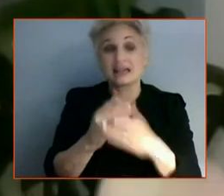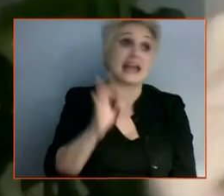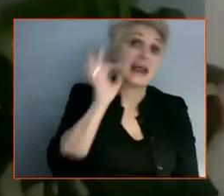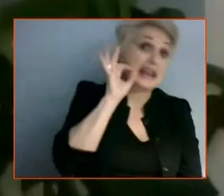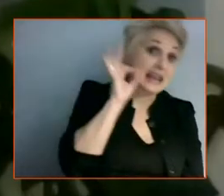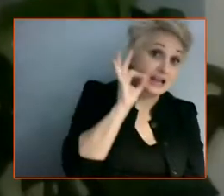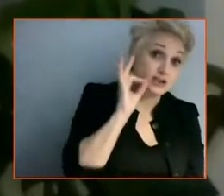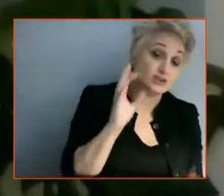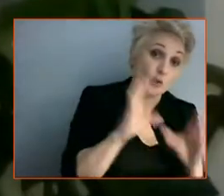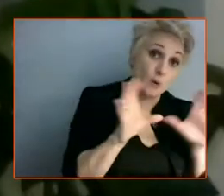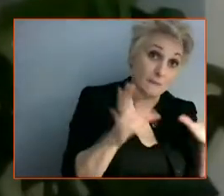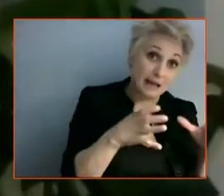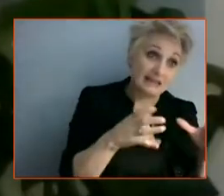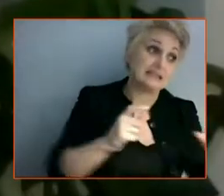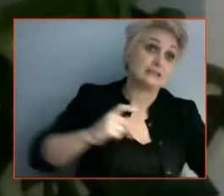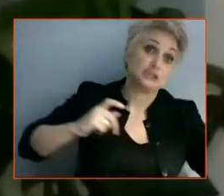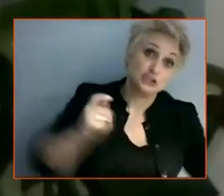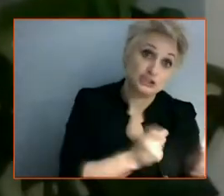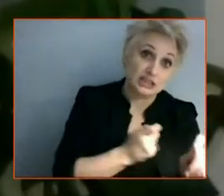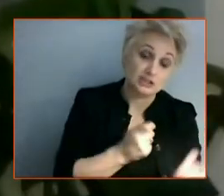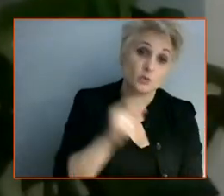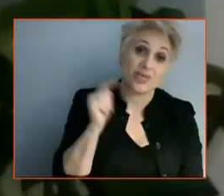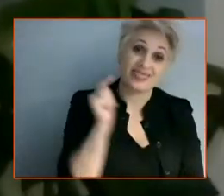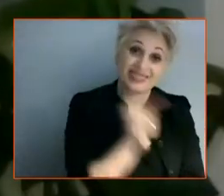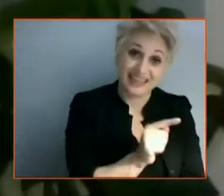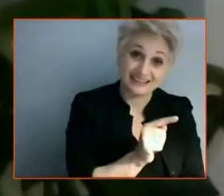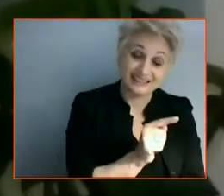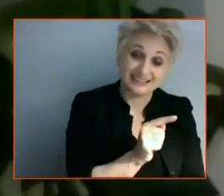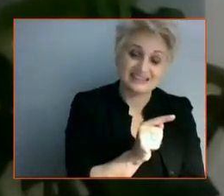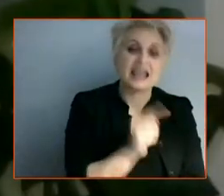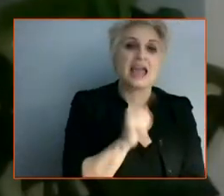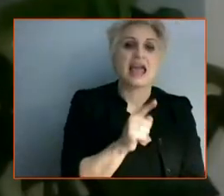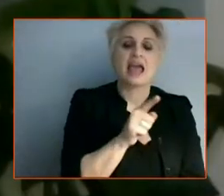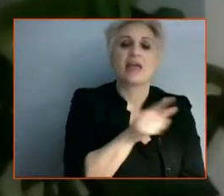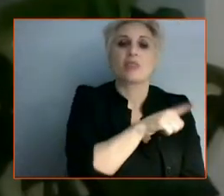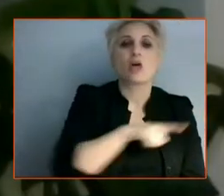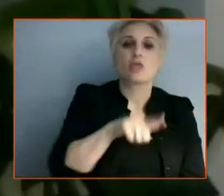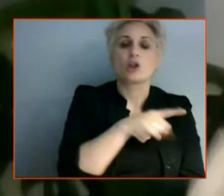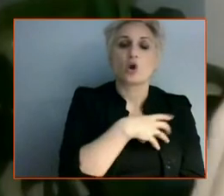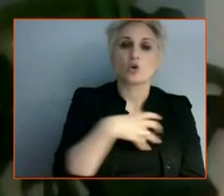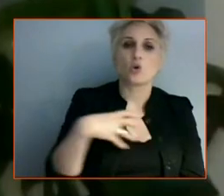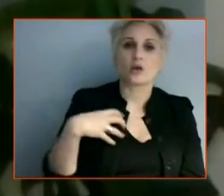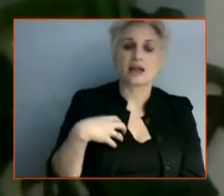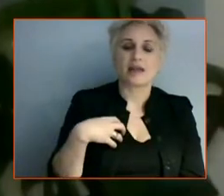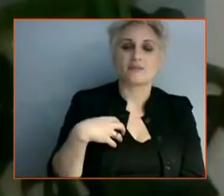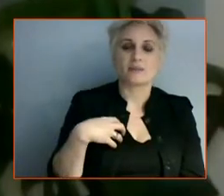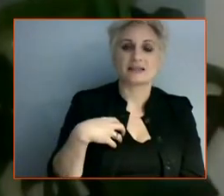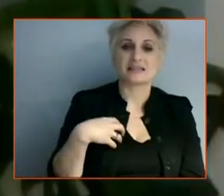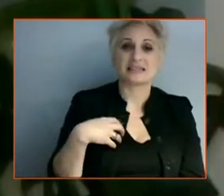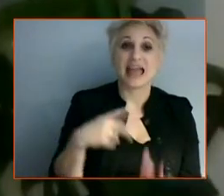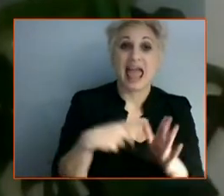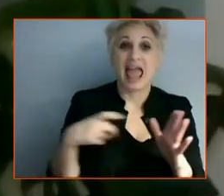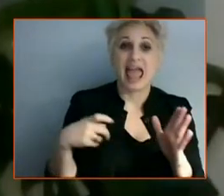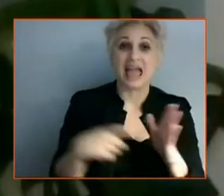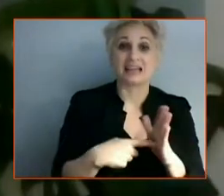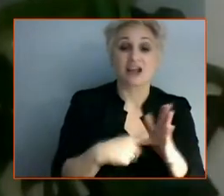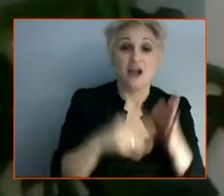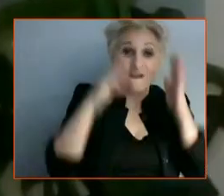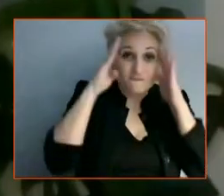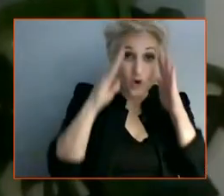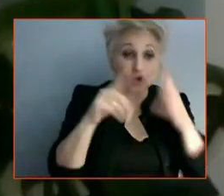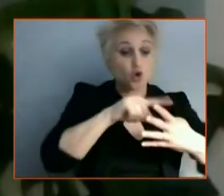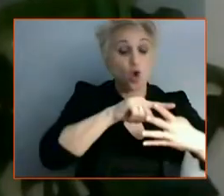did and removing from the Local Government Act the focus on the four well-beings, so that local government could once